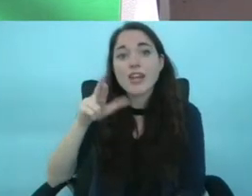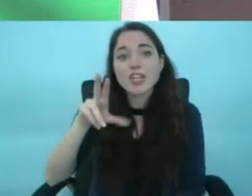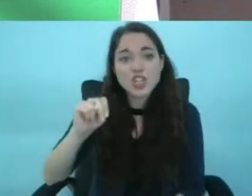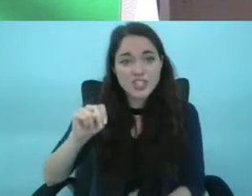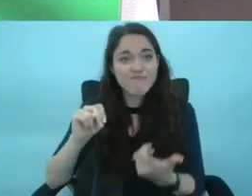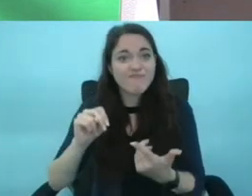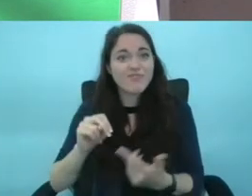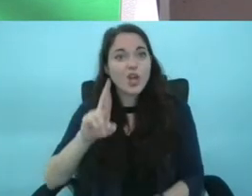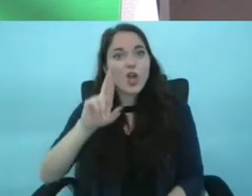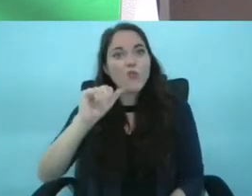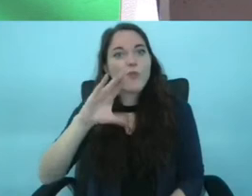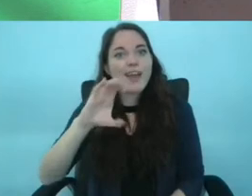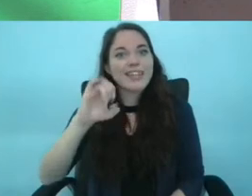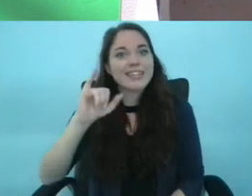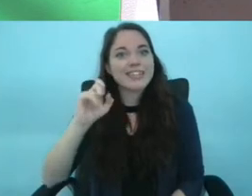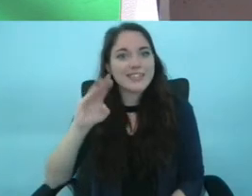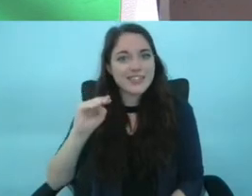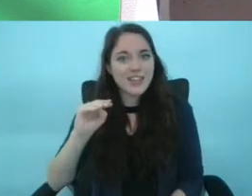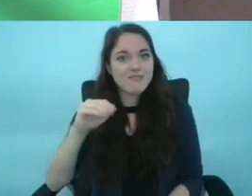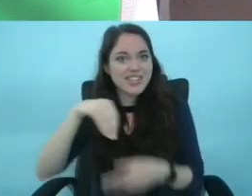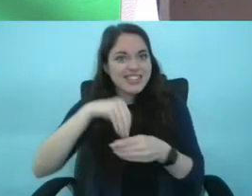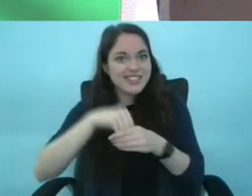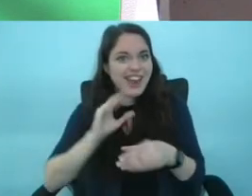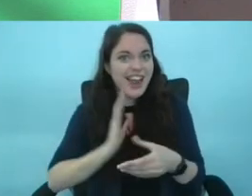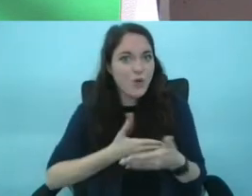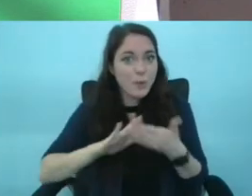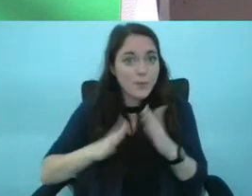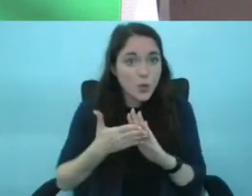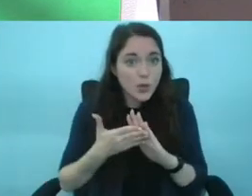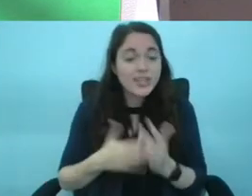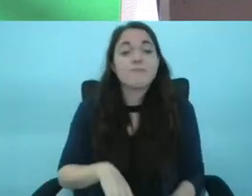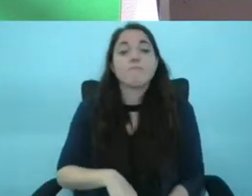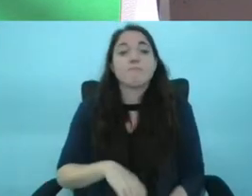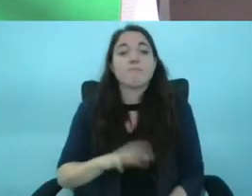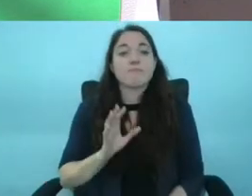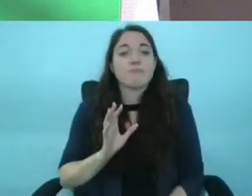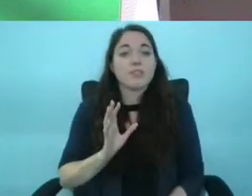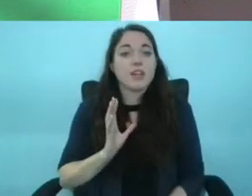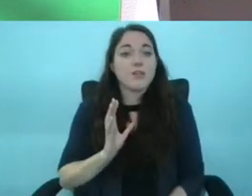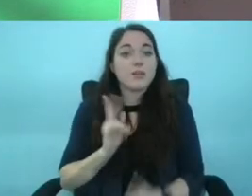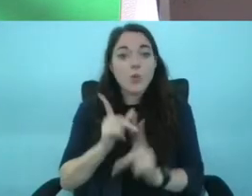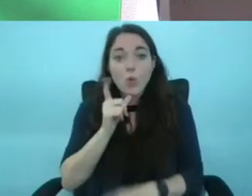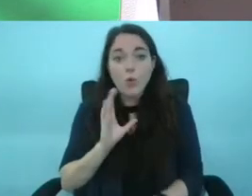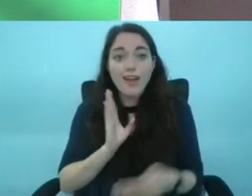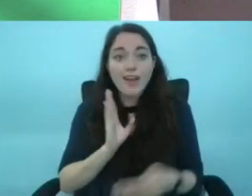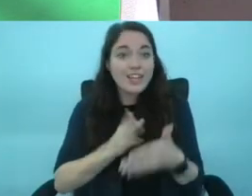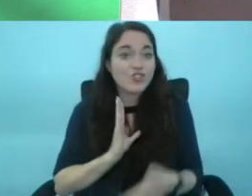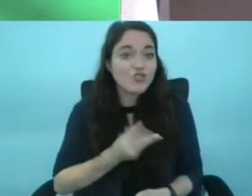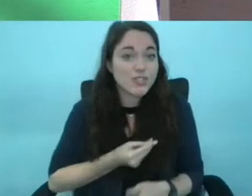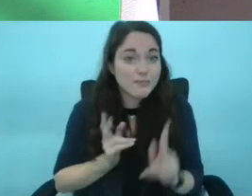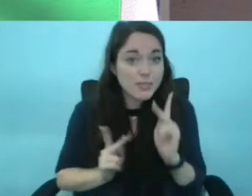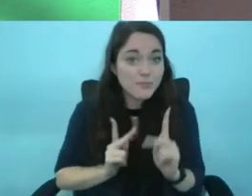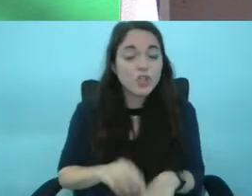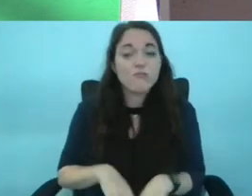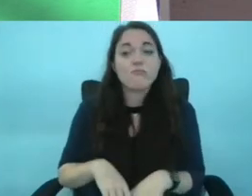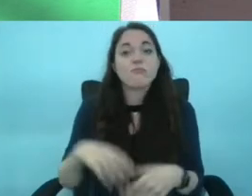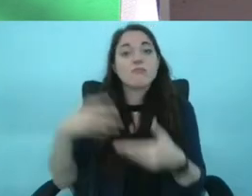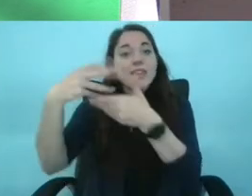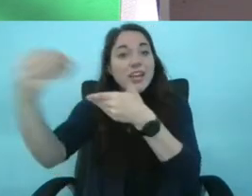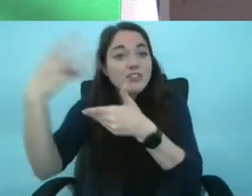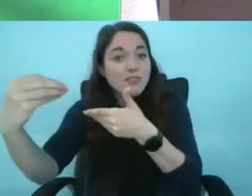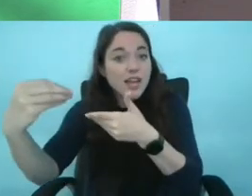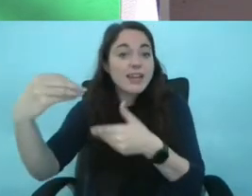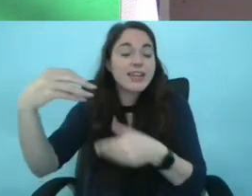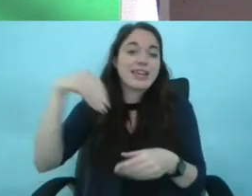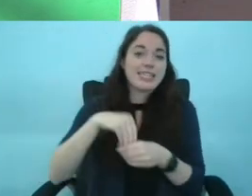and externalized homophobia and transphobia, internal and external oppression. And